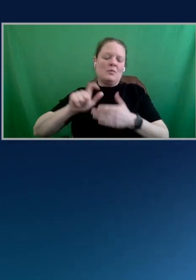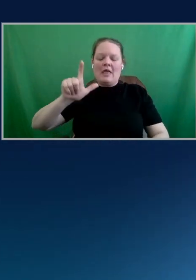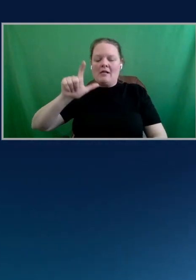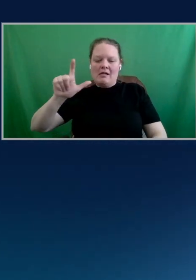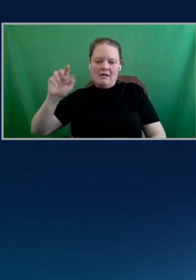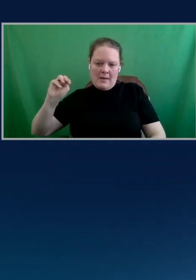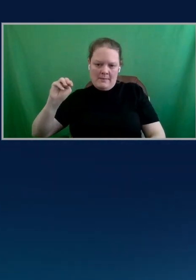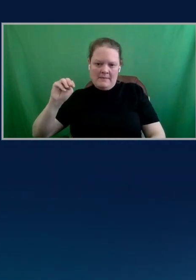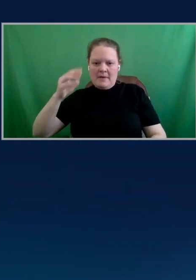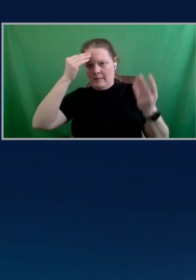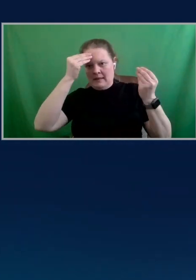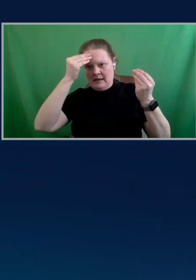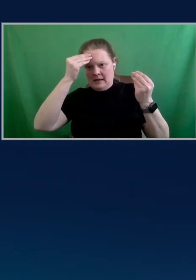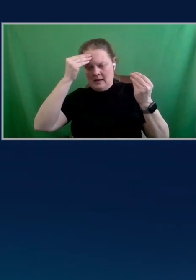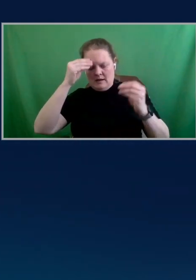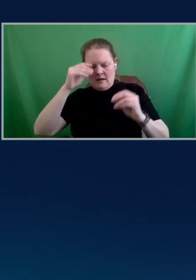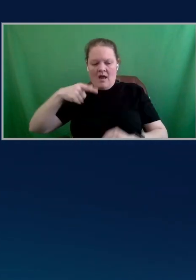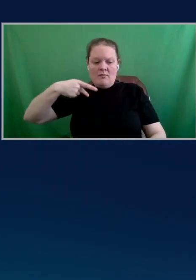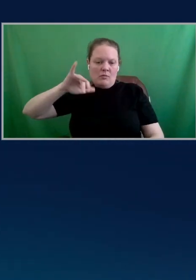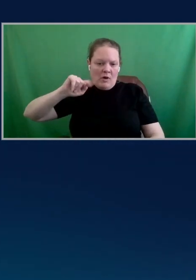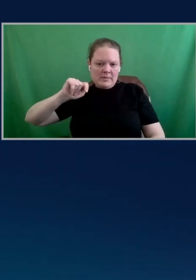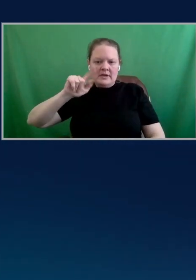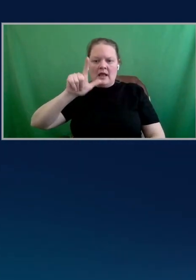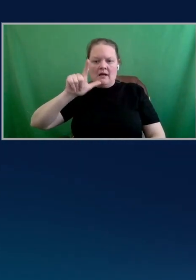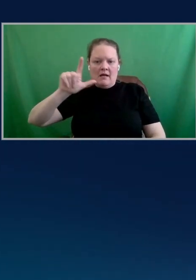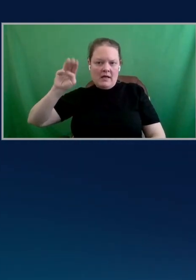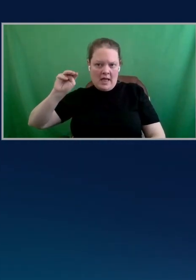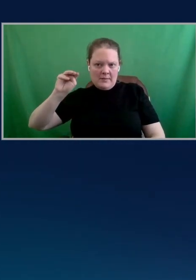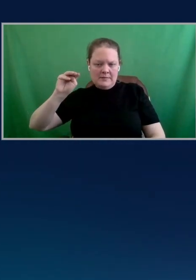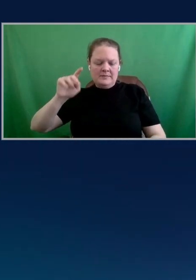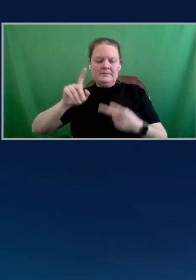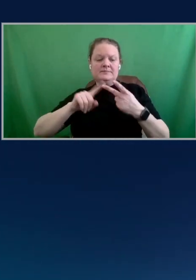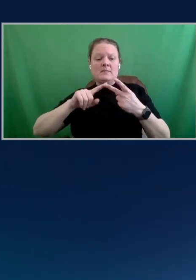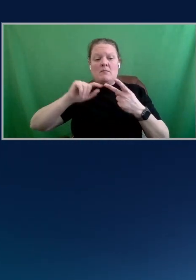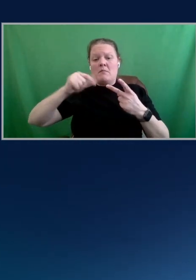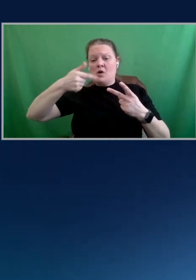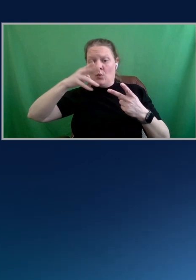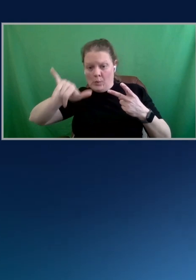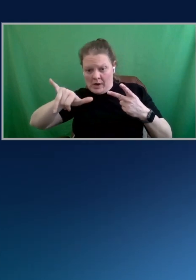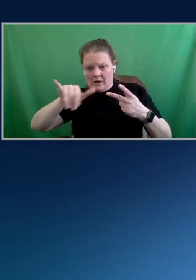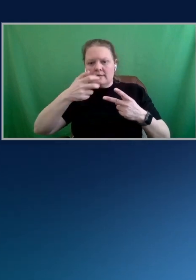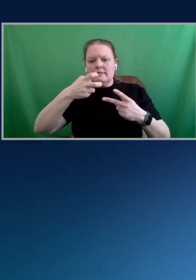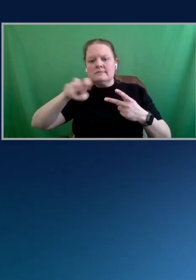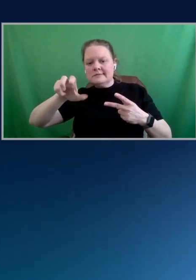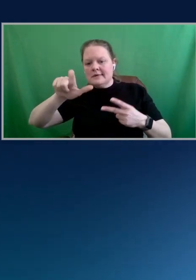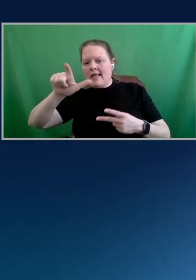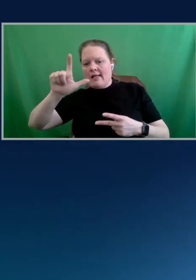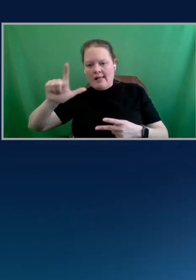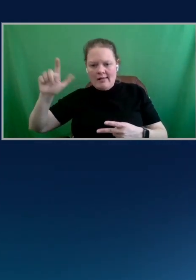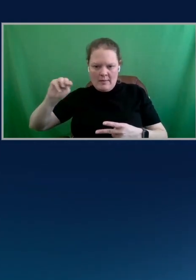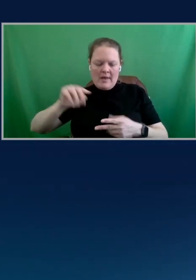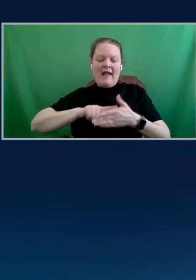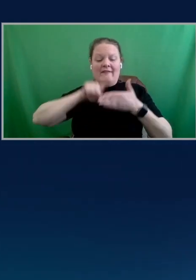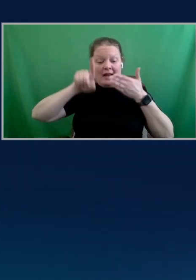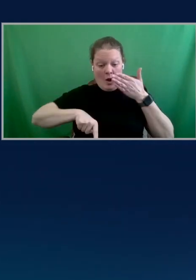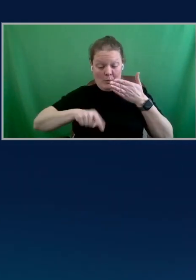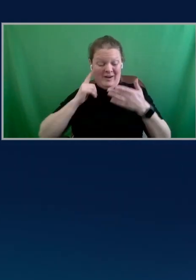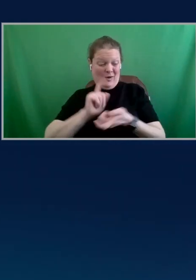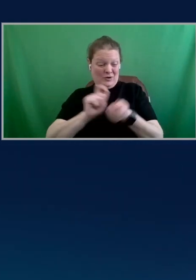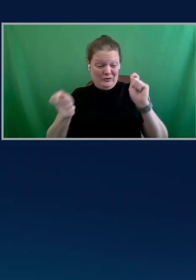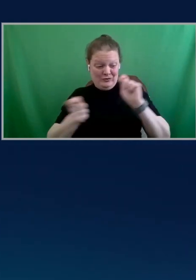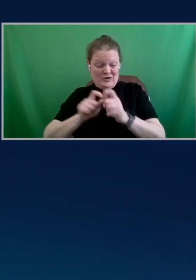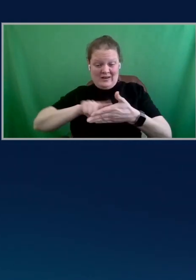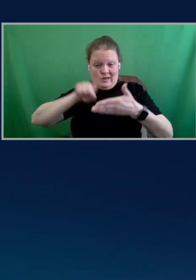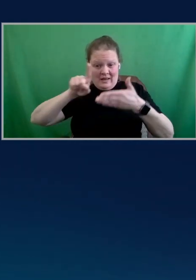have prompted an LLM, my query then goes into the LLM and I get an output. And then if I want to change that output, I need to